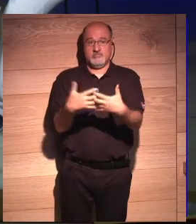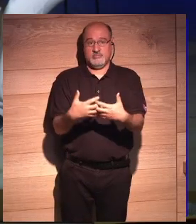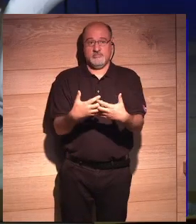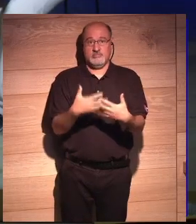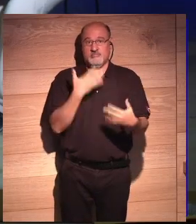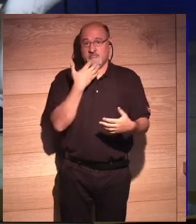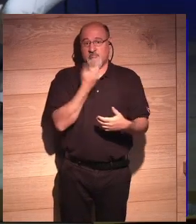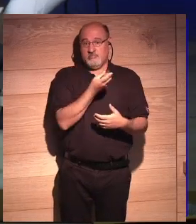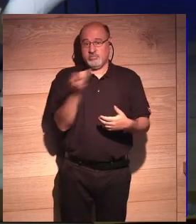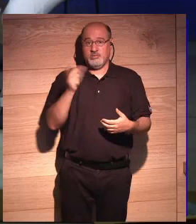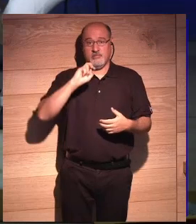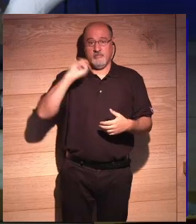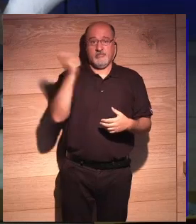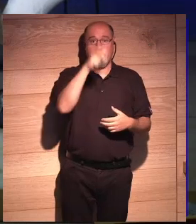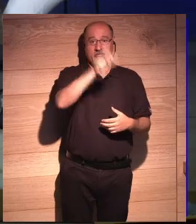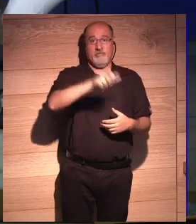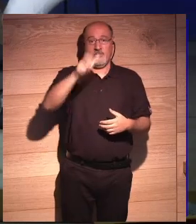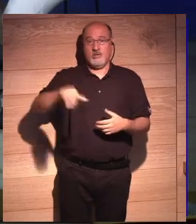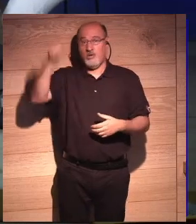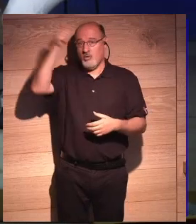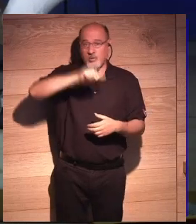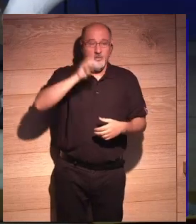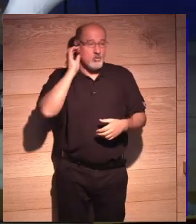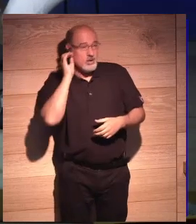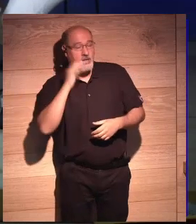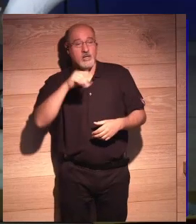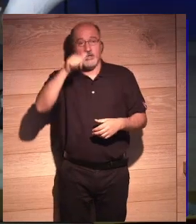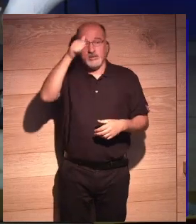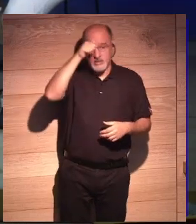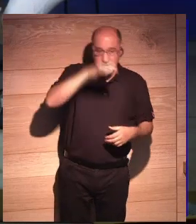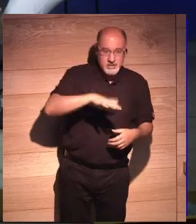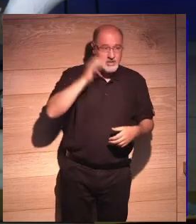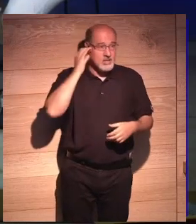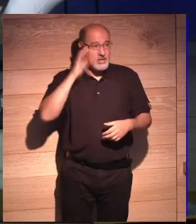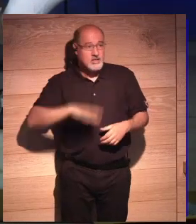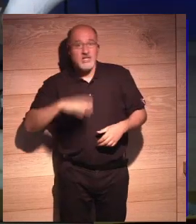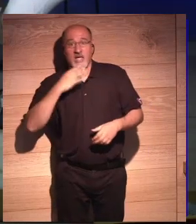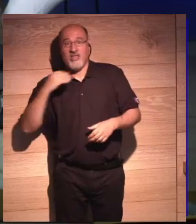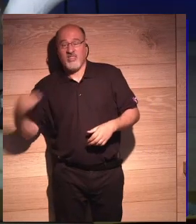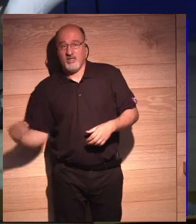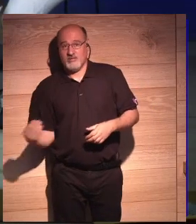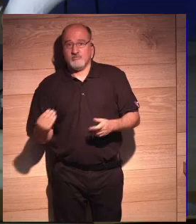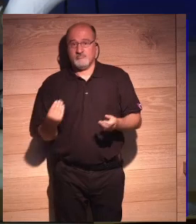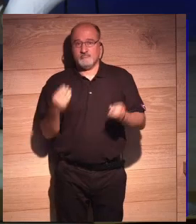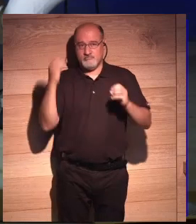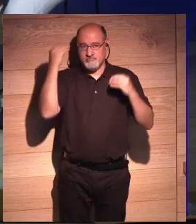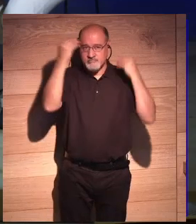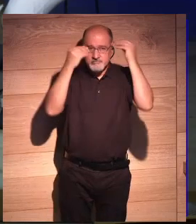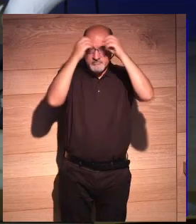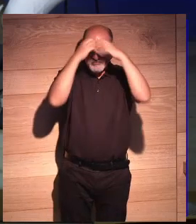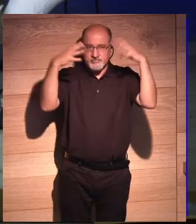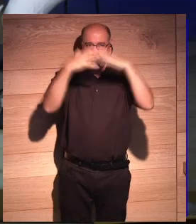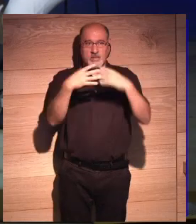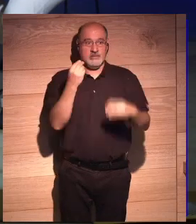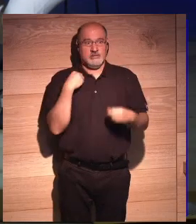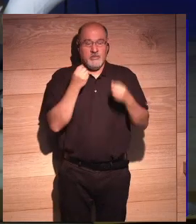So who could better do that than a woman or a kid or an